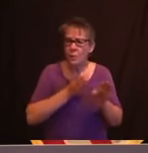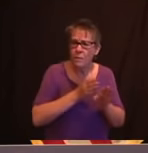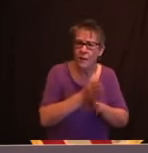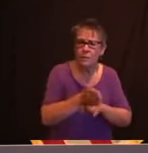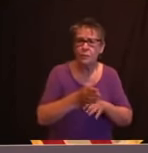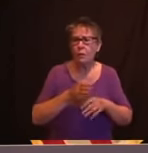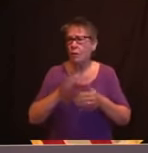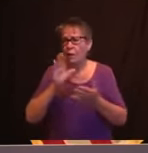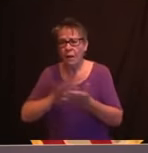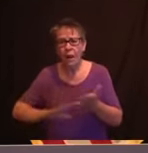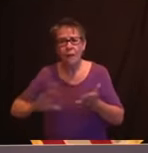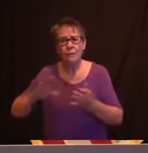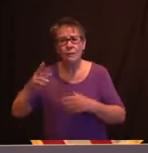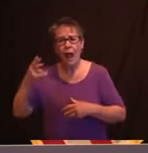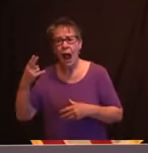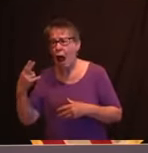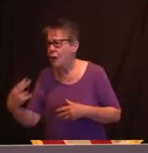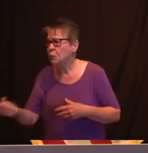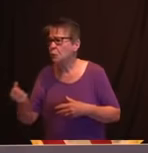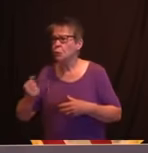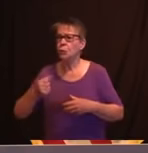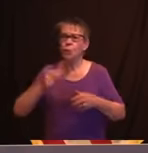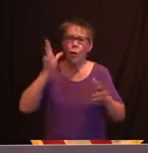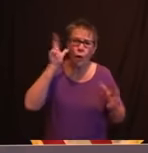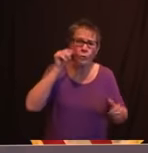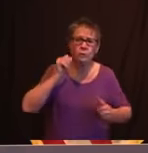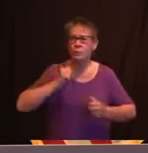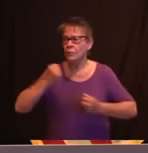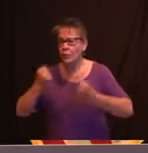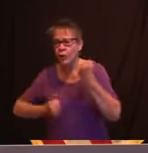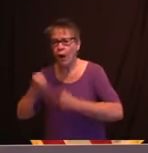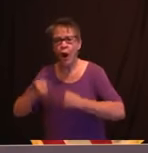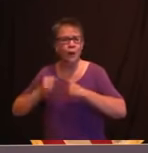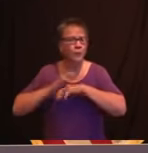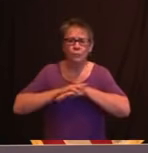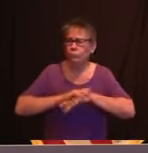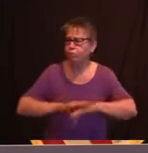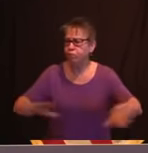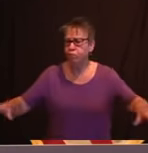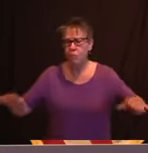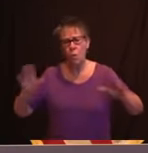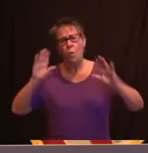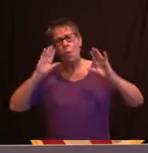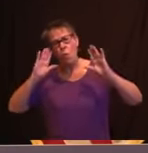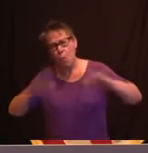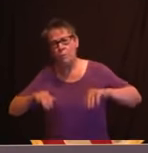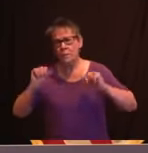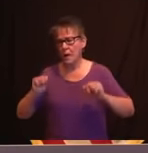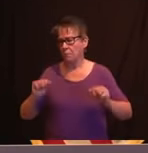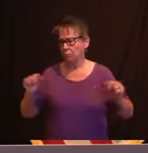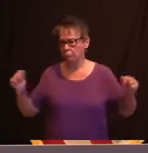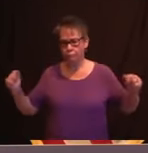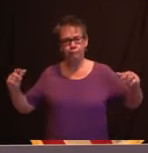we have fans again sooner than later, but I can't promise that today as to when that'll be. Thank you. Come on down here,